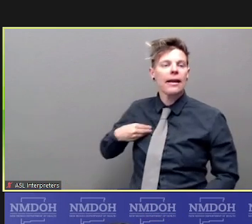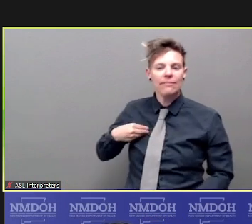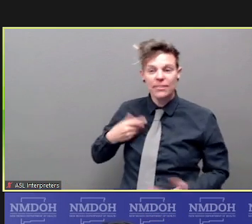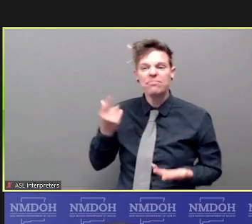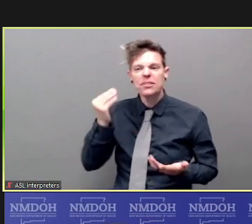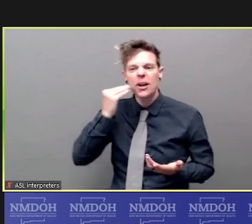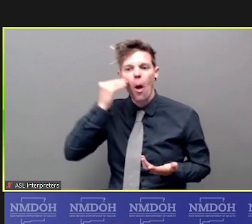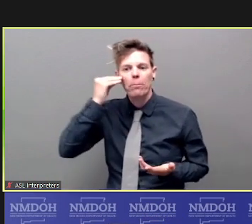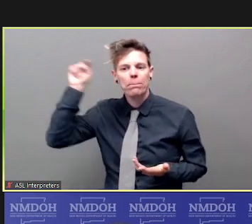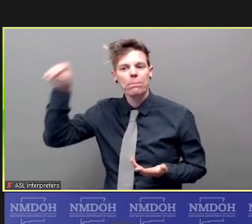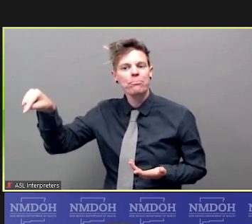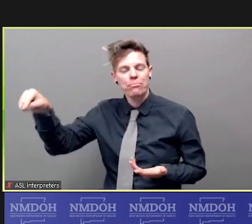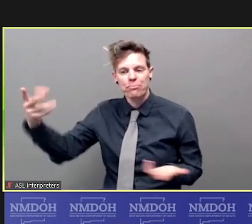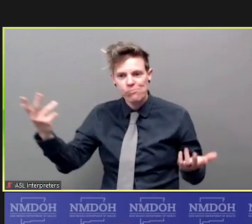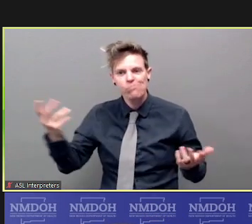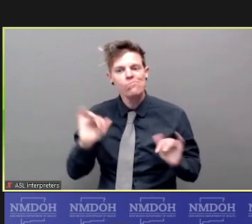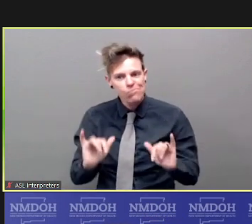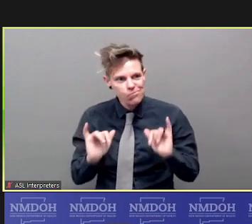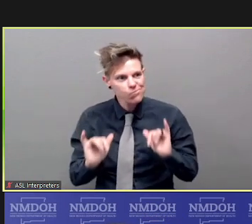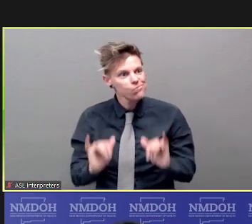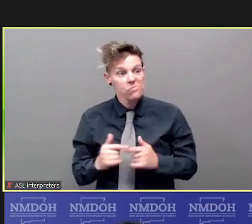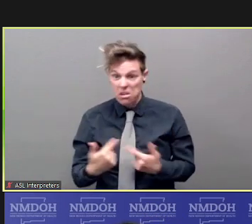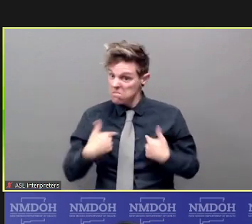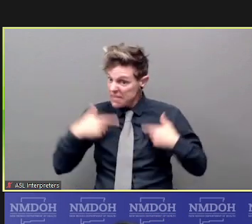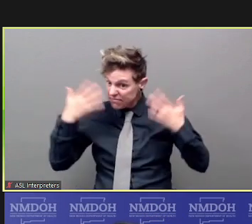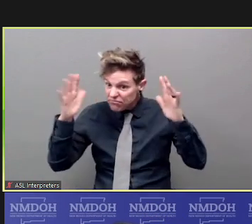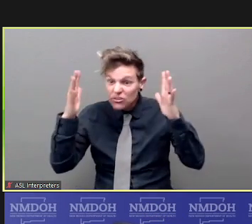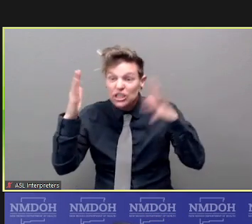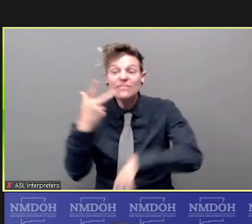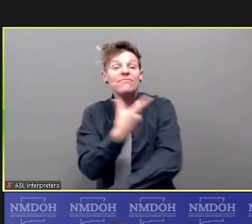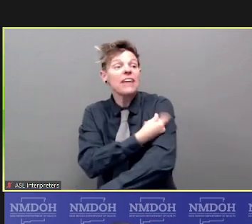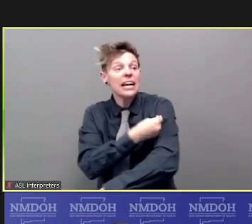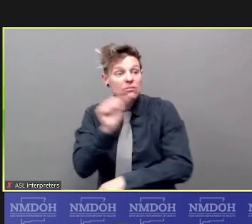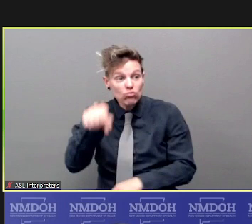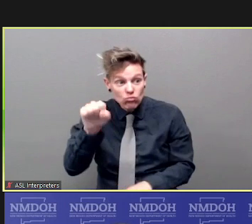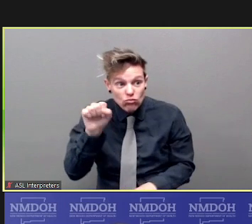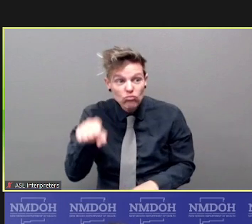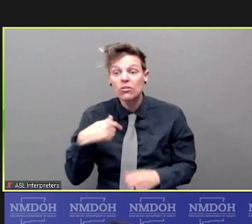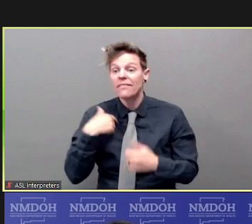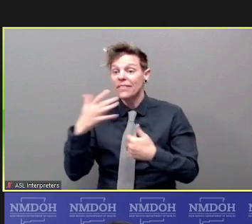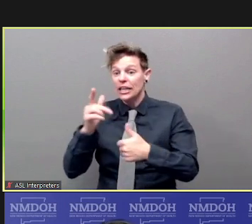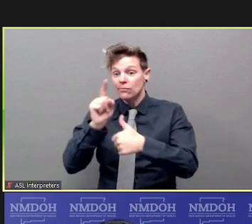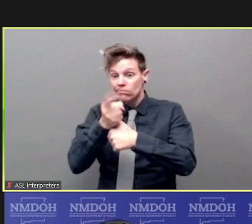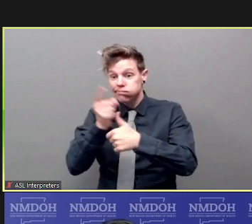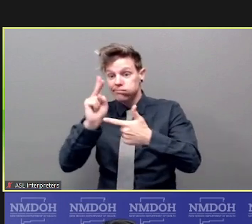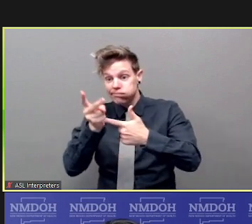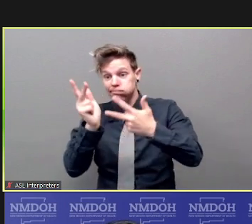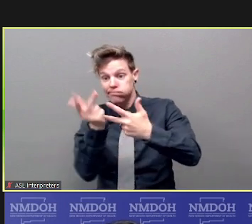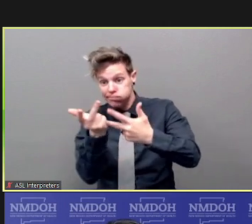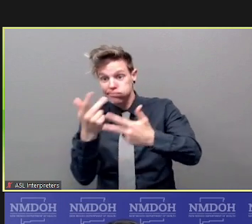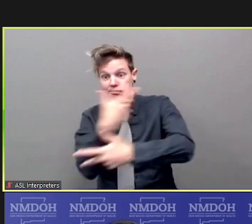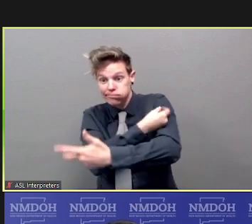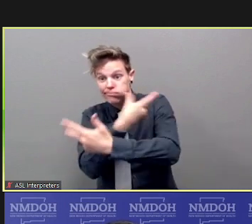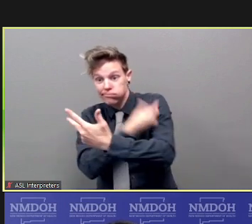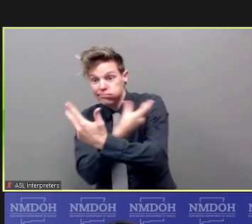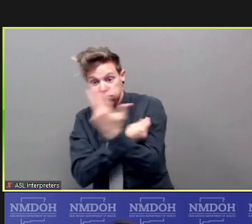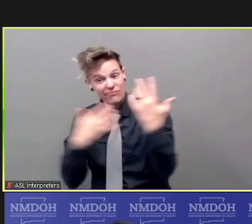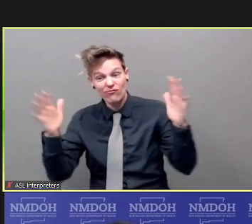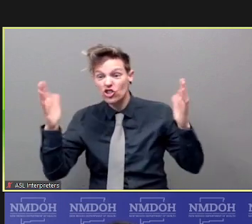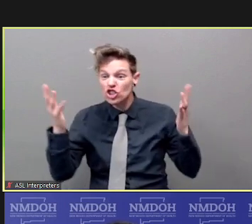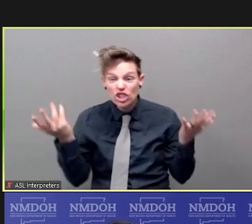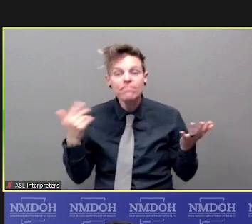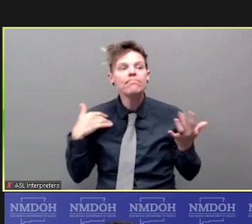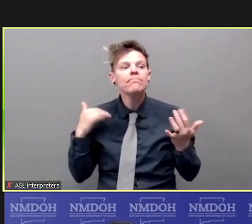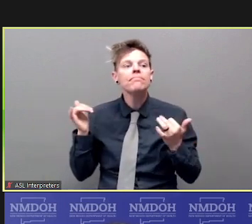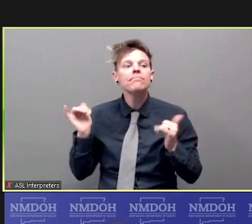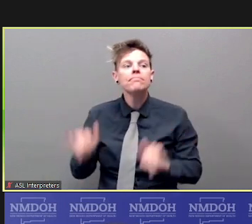was vaccinated. I had a booster, and I really think that because I had the booster,